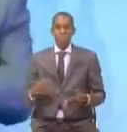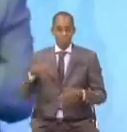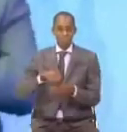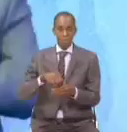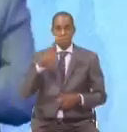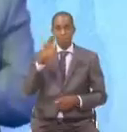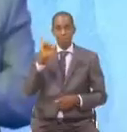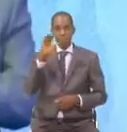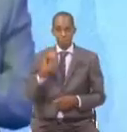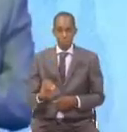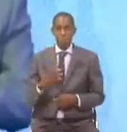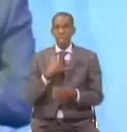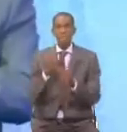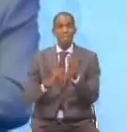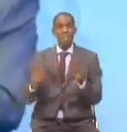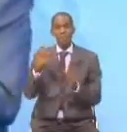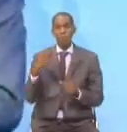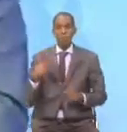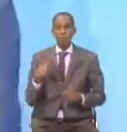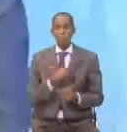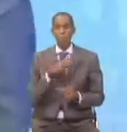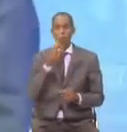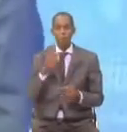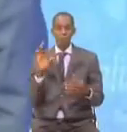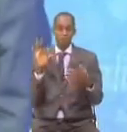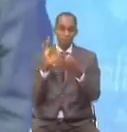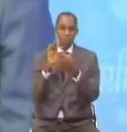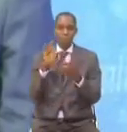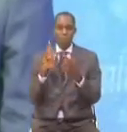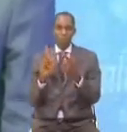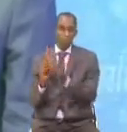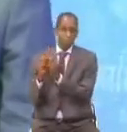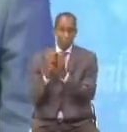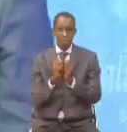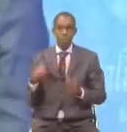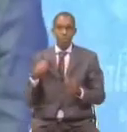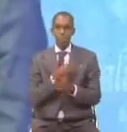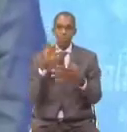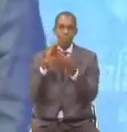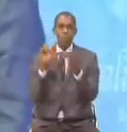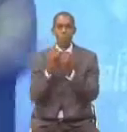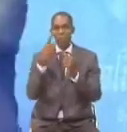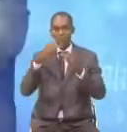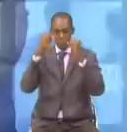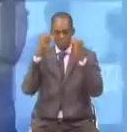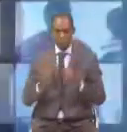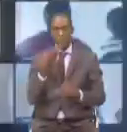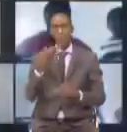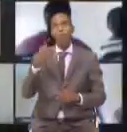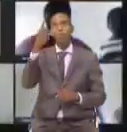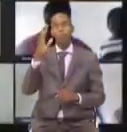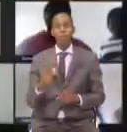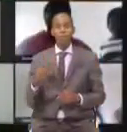the places where we're connected together. We connect with the power of God. We